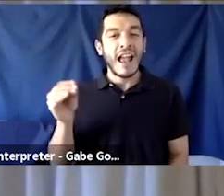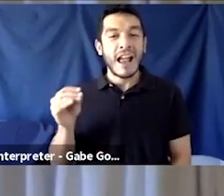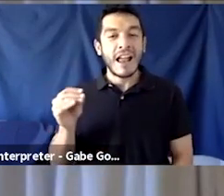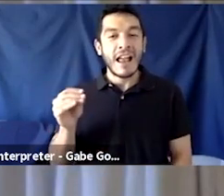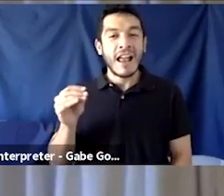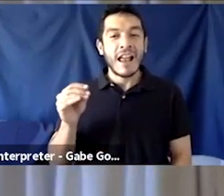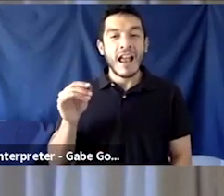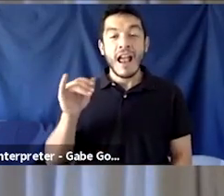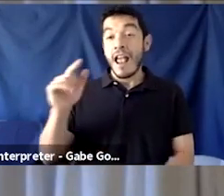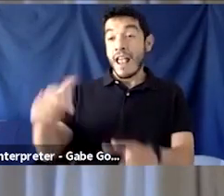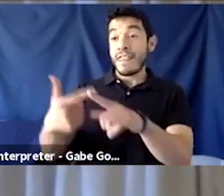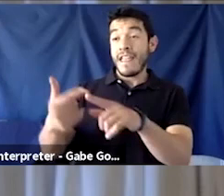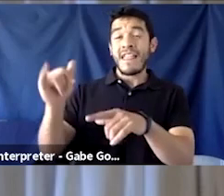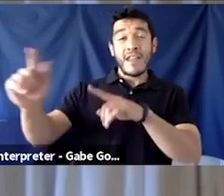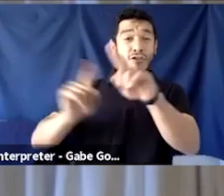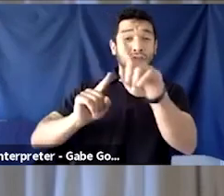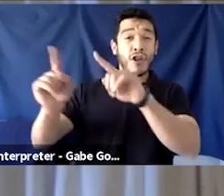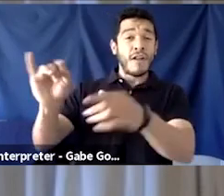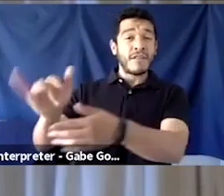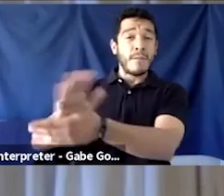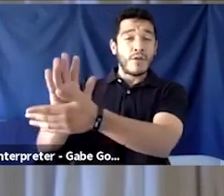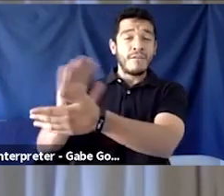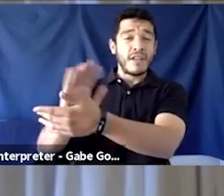the then star of the film,